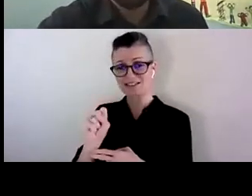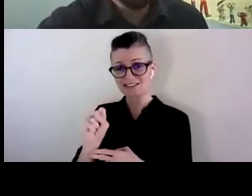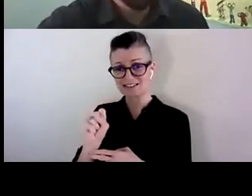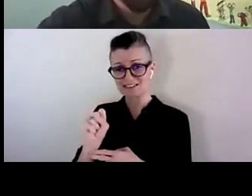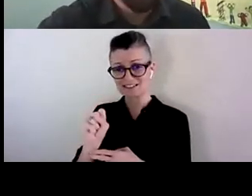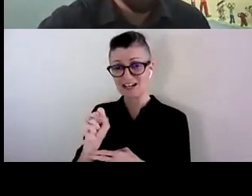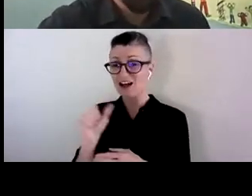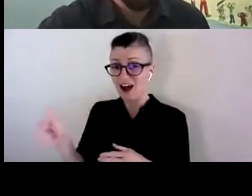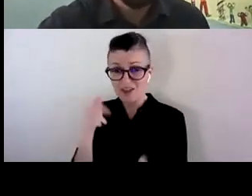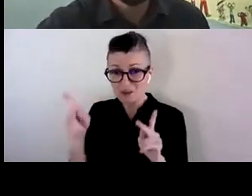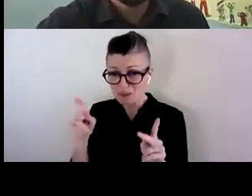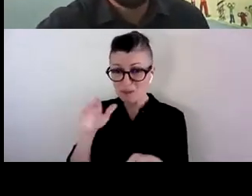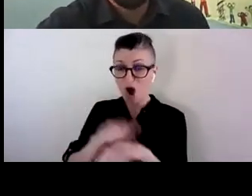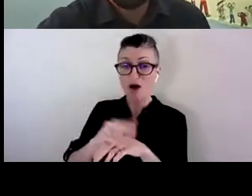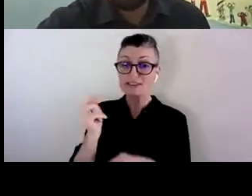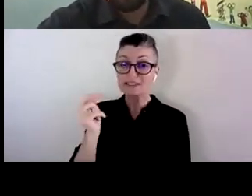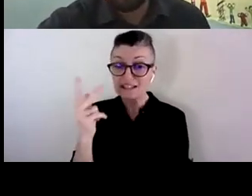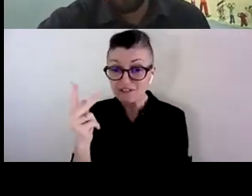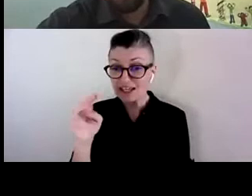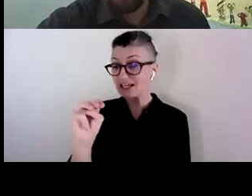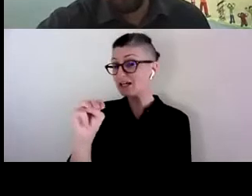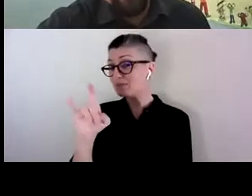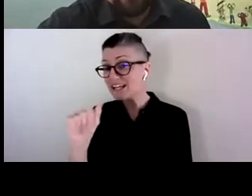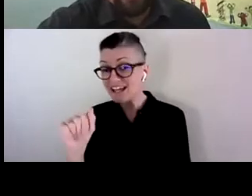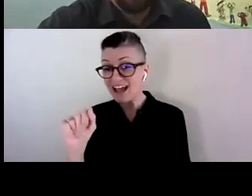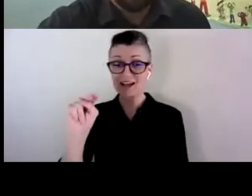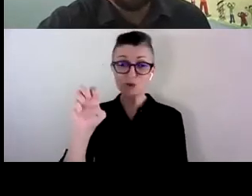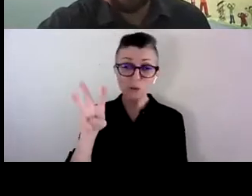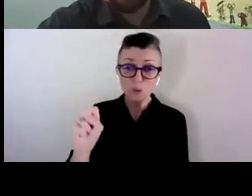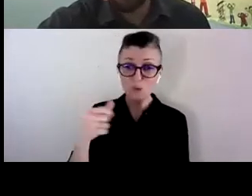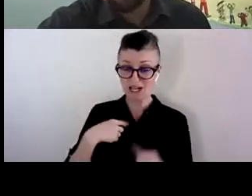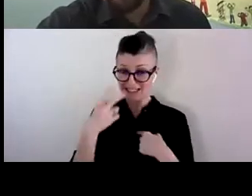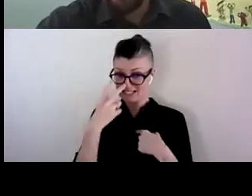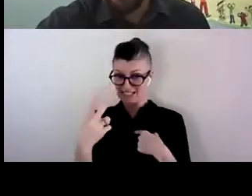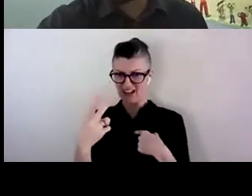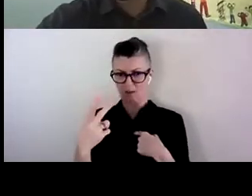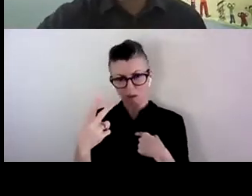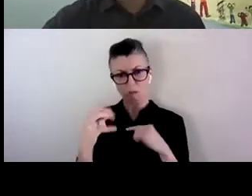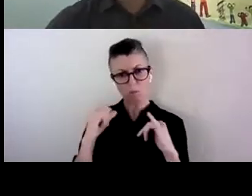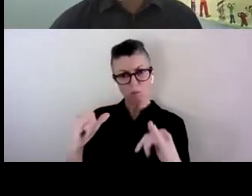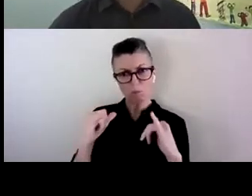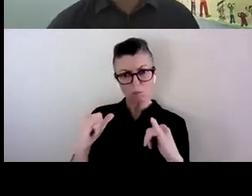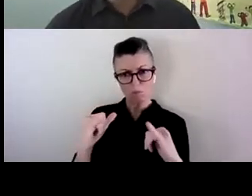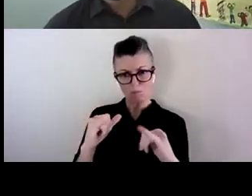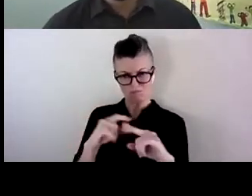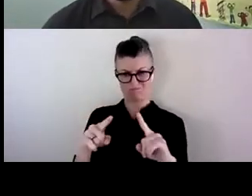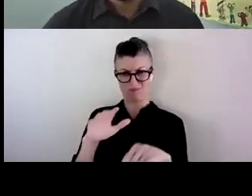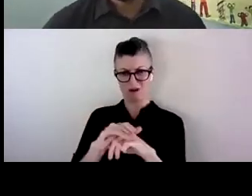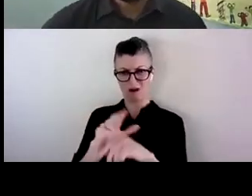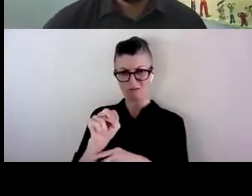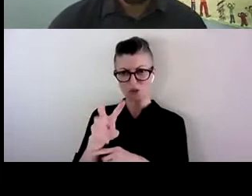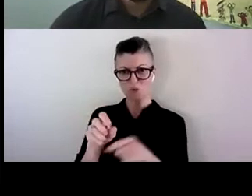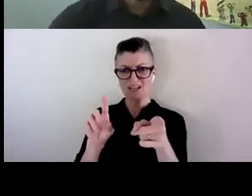or terrorized or murdered, we feel that. It activates our fight or flight systems